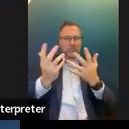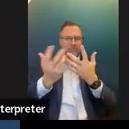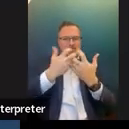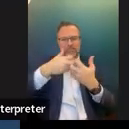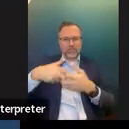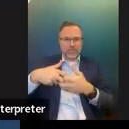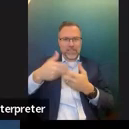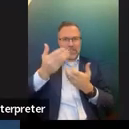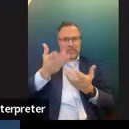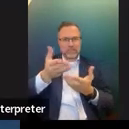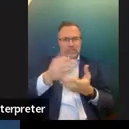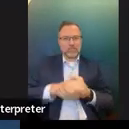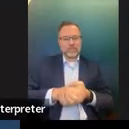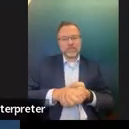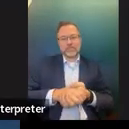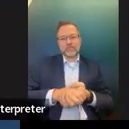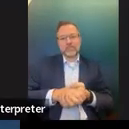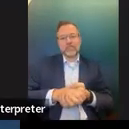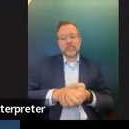just flows right through.